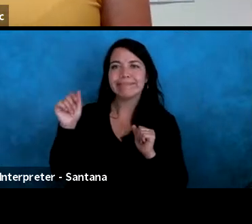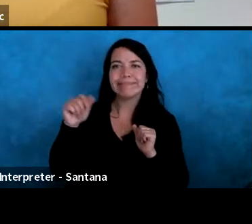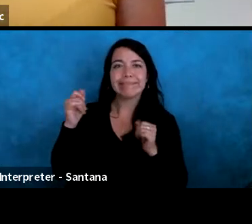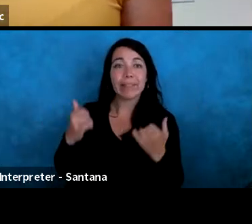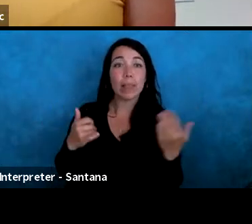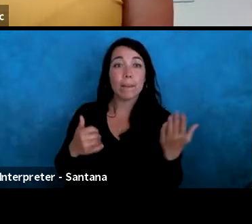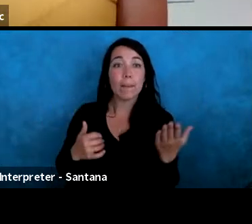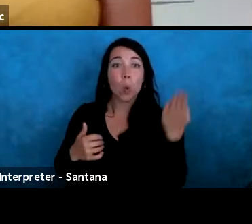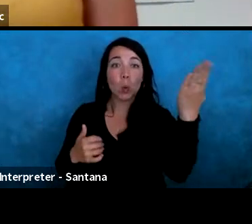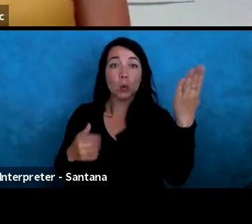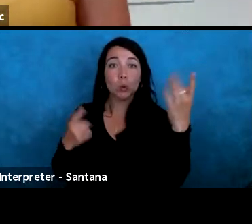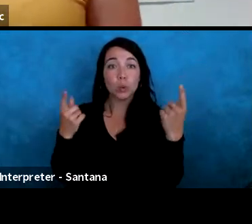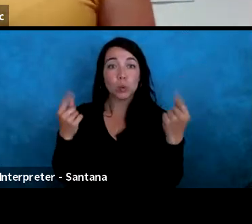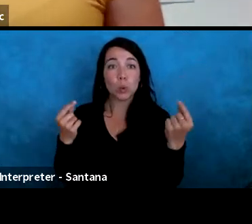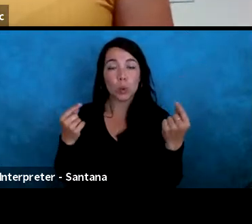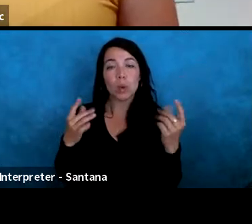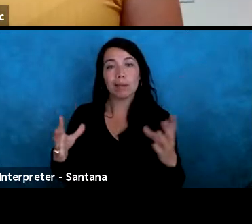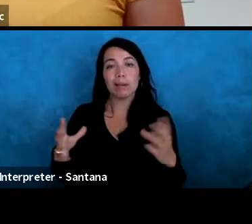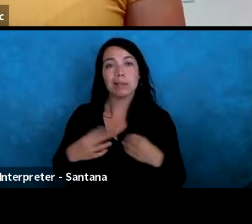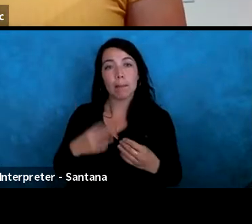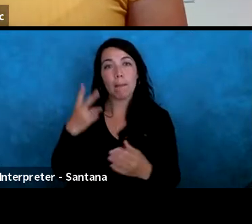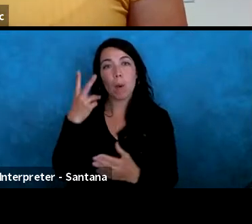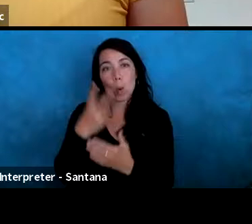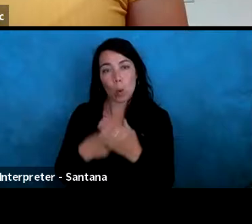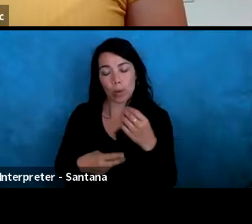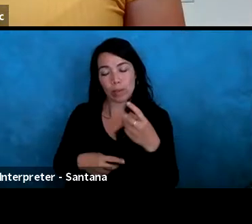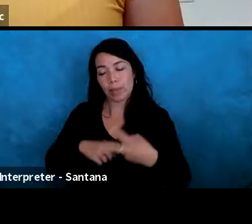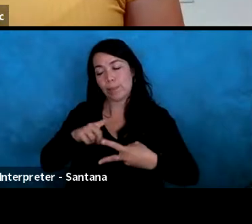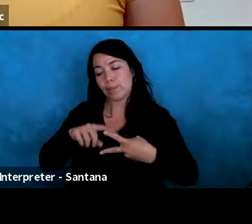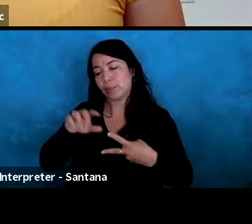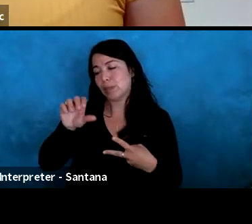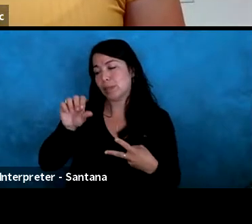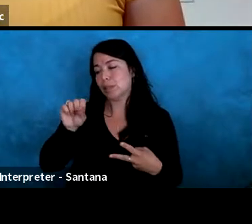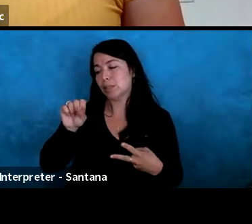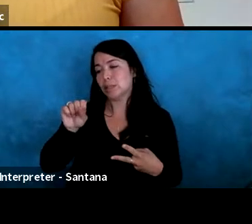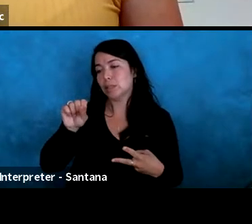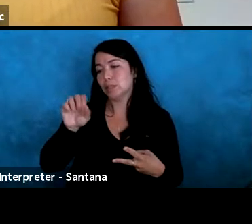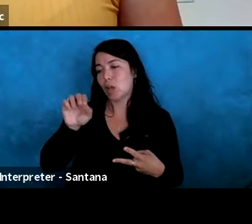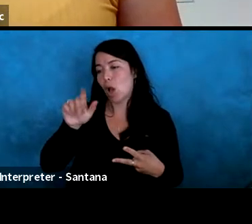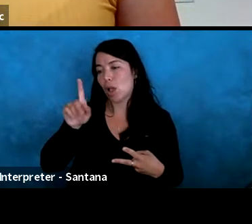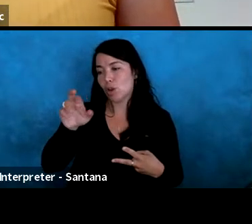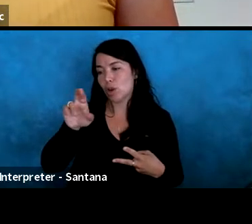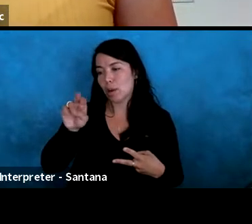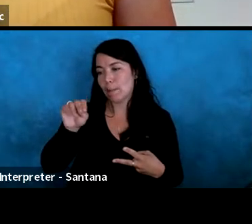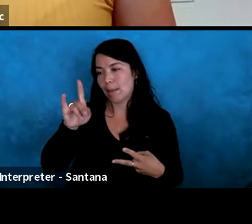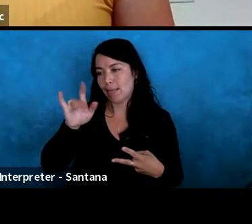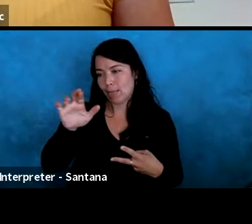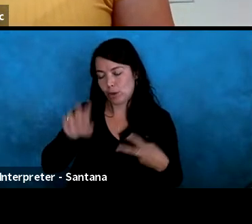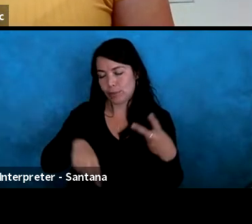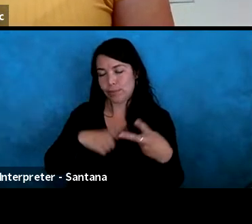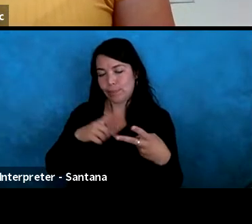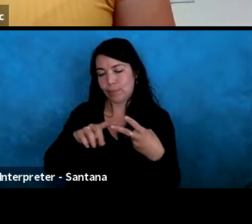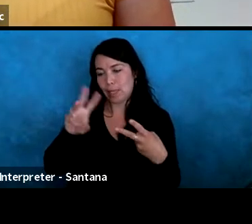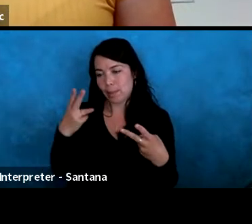is to accept both Souter Miller as well as WH Pacific